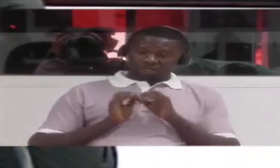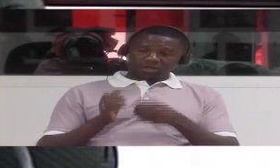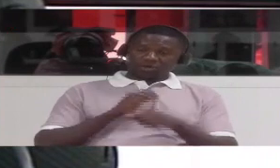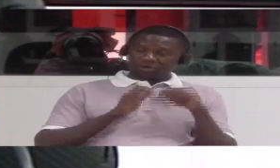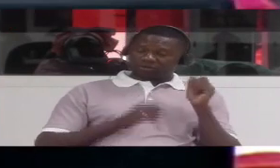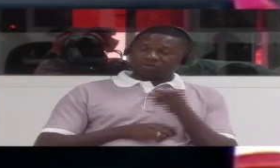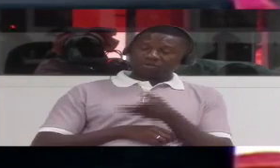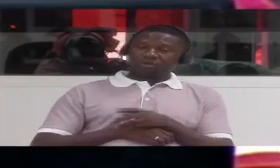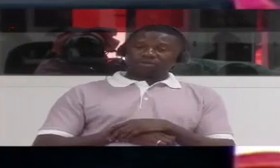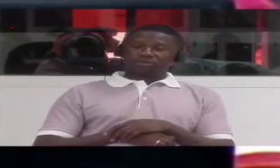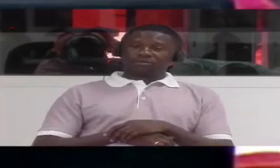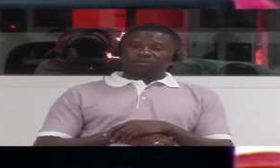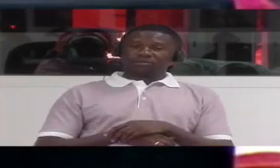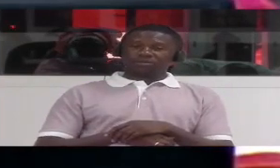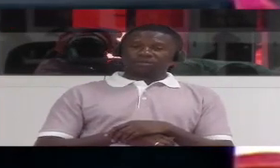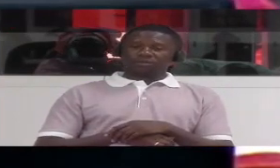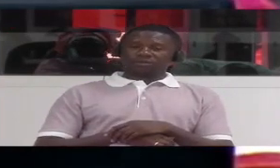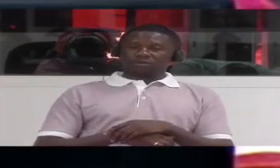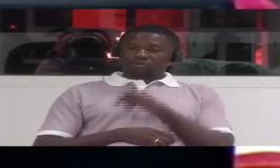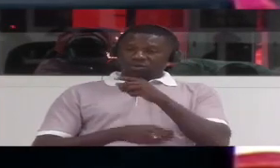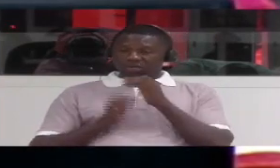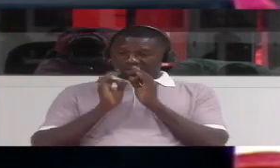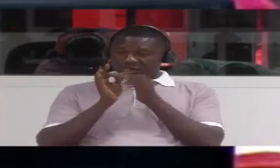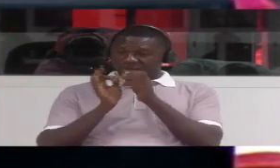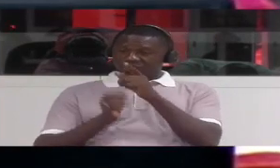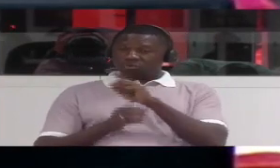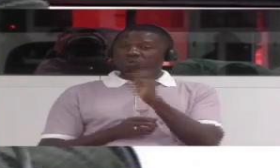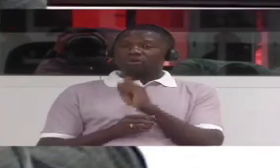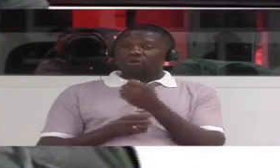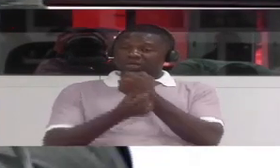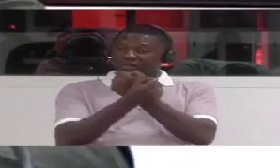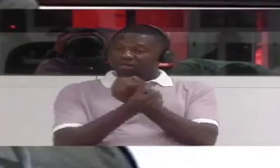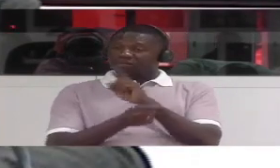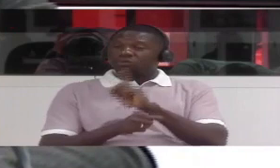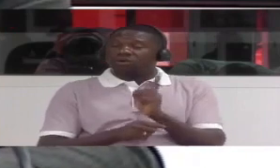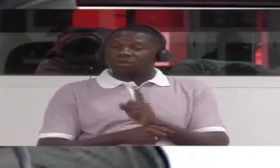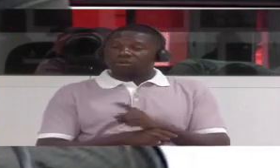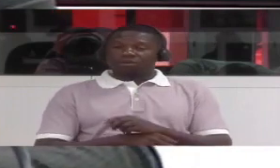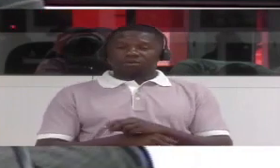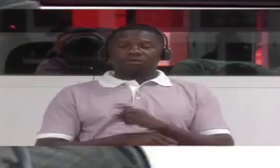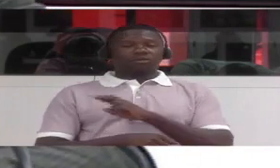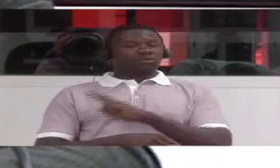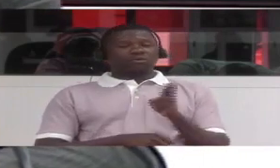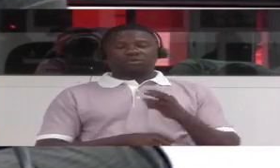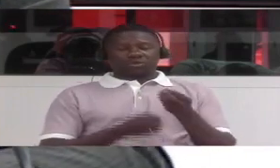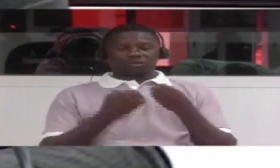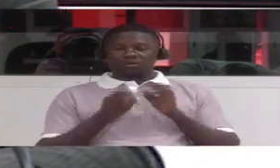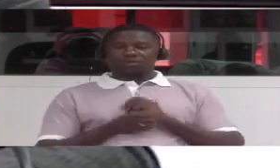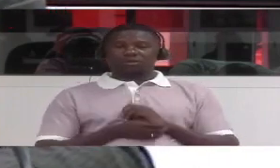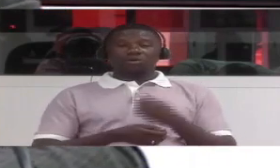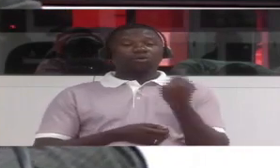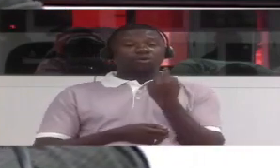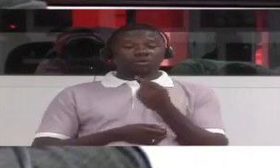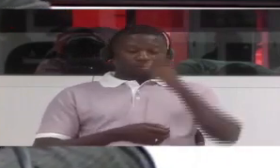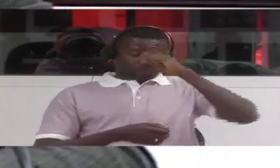But you weren't told what you were being arrested for? No, they didn't tell me. Only that policeman who was left with me told me that you will